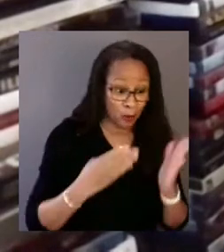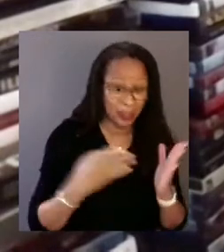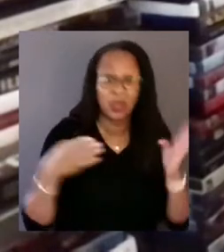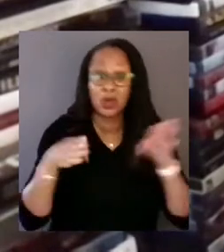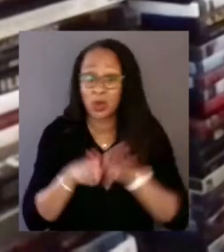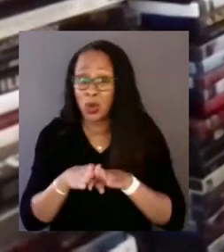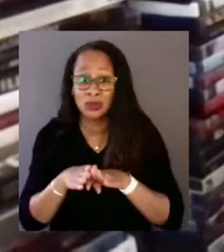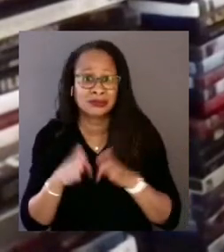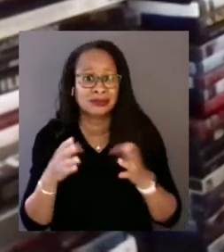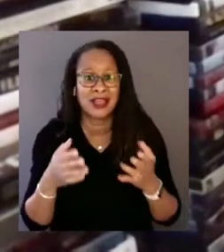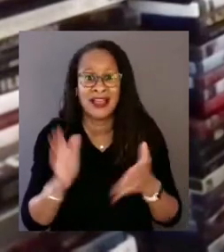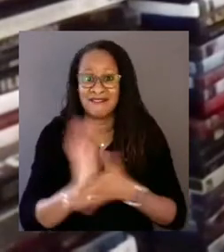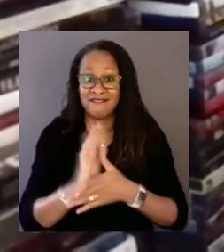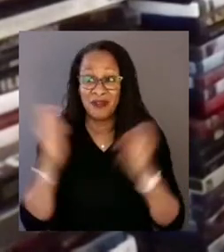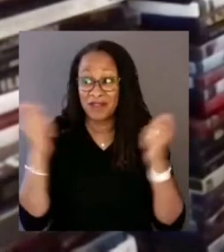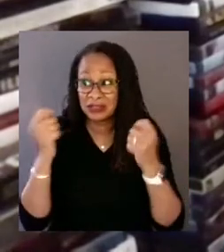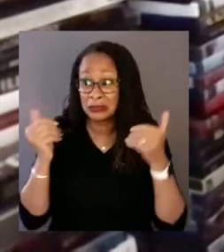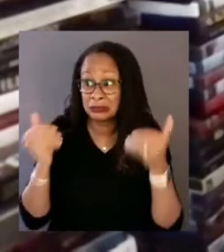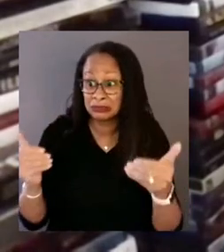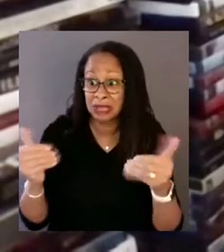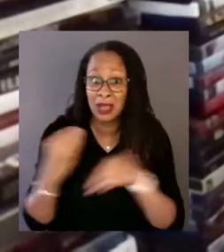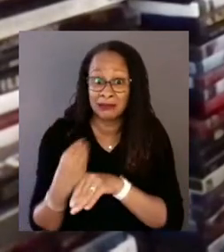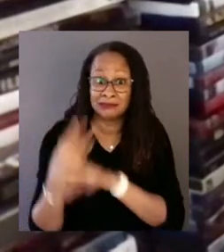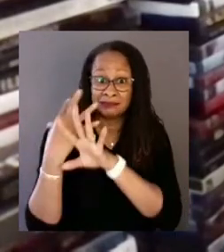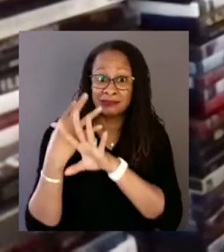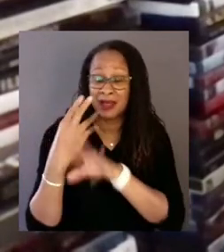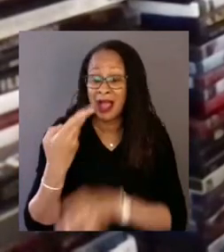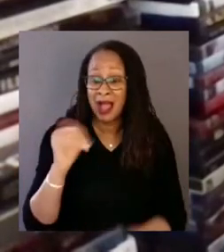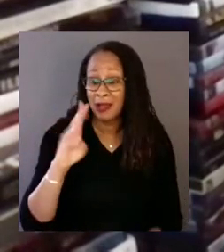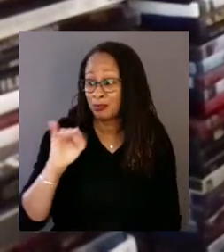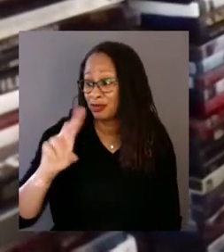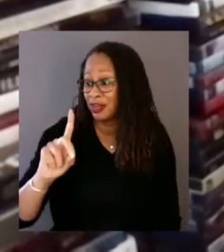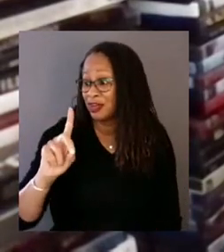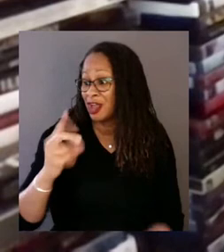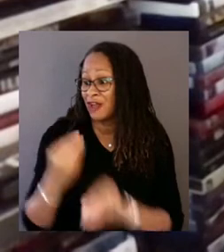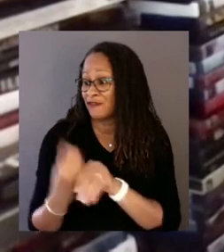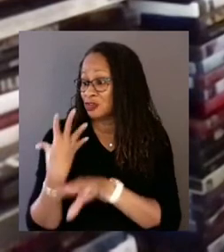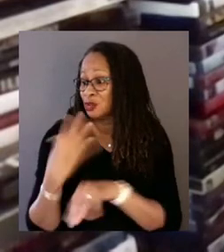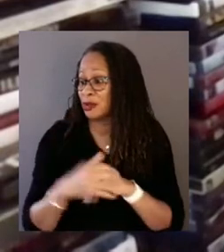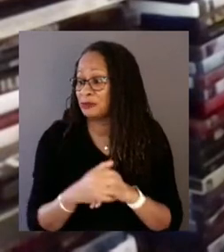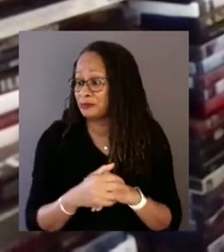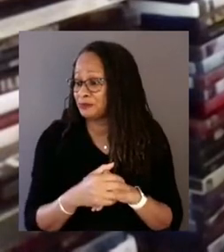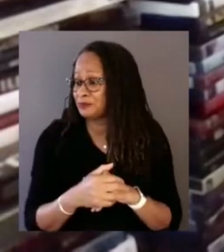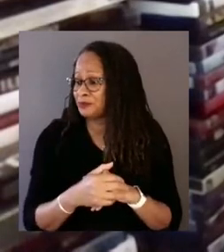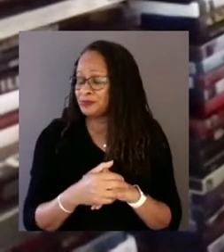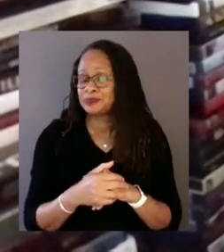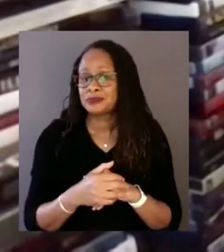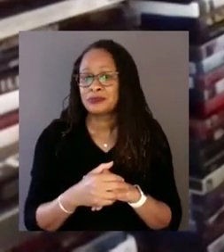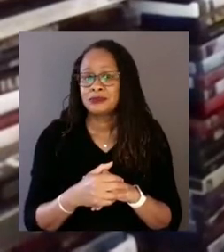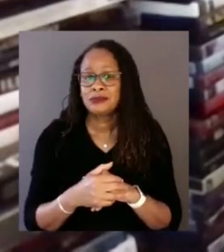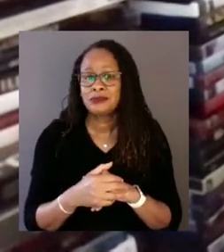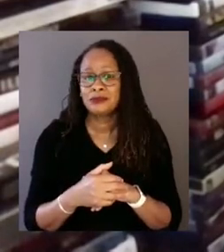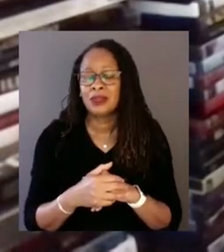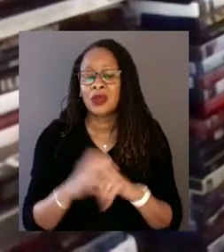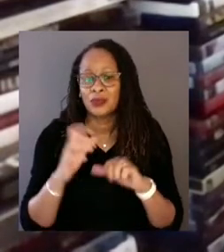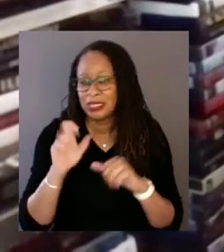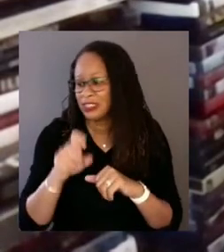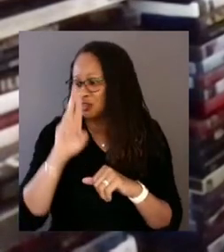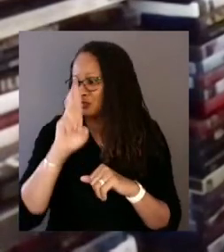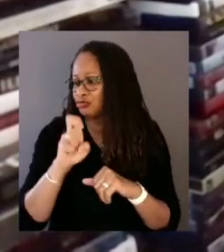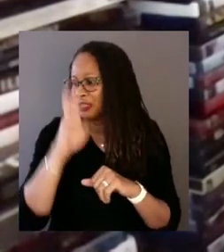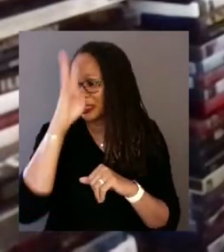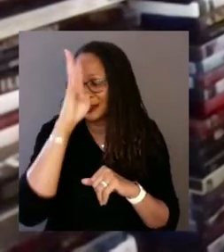film festival is gonna go hybrid, virtual. So we had to, again, reimagine the